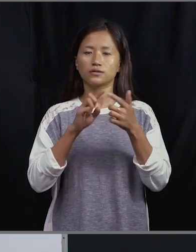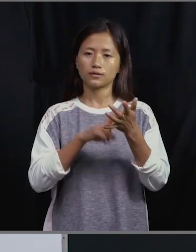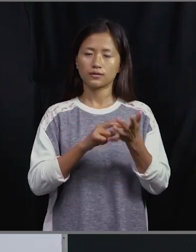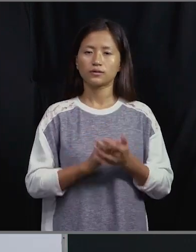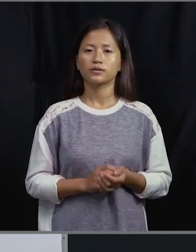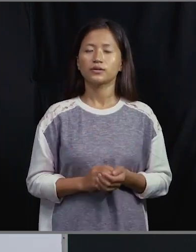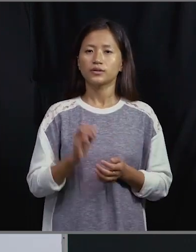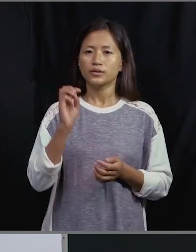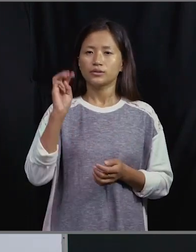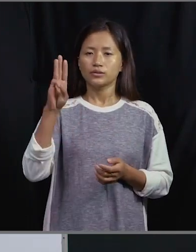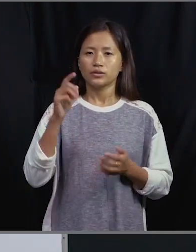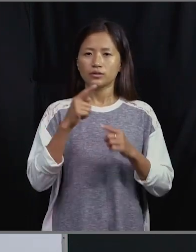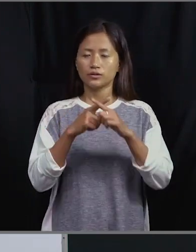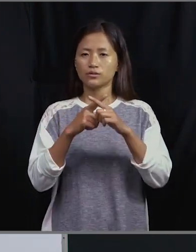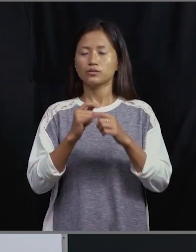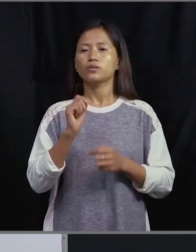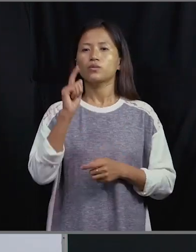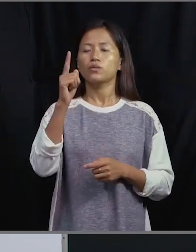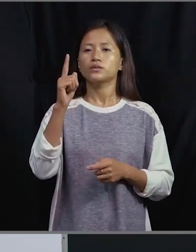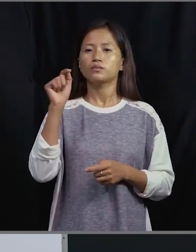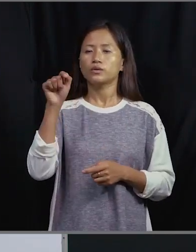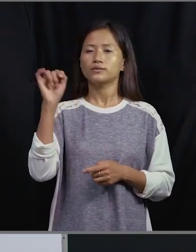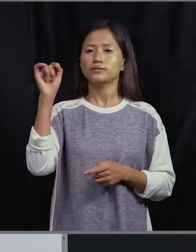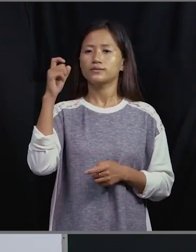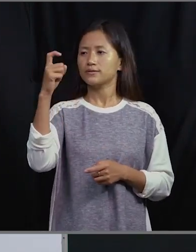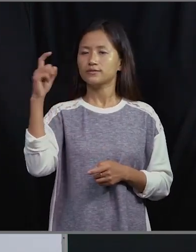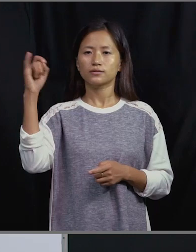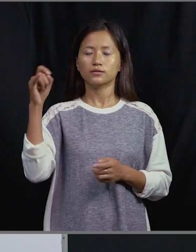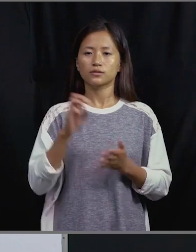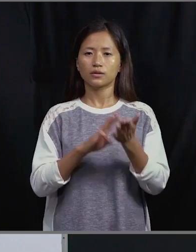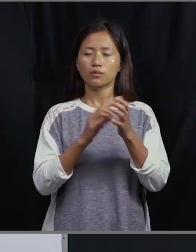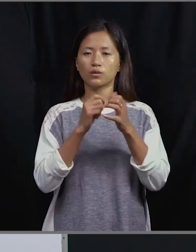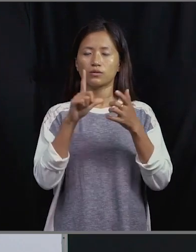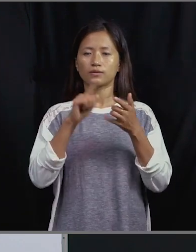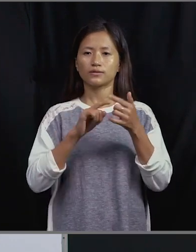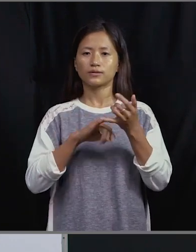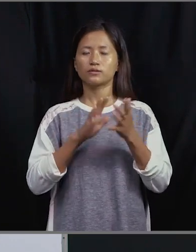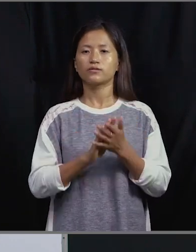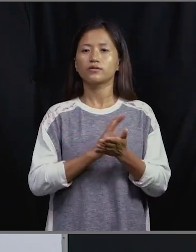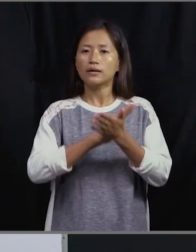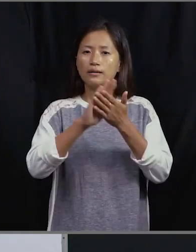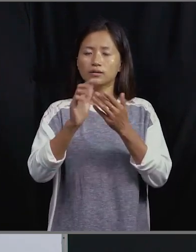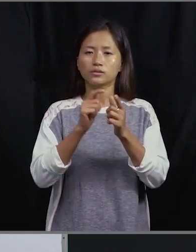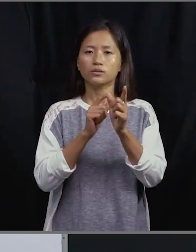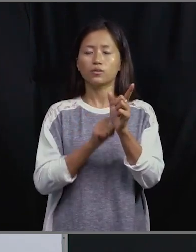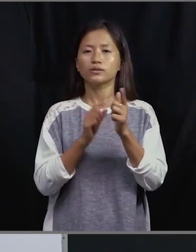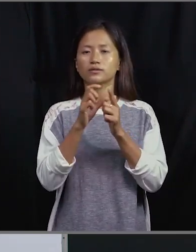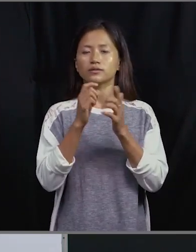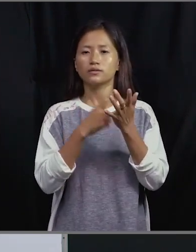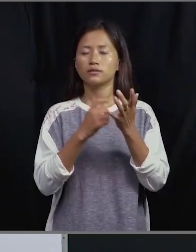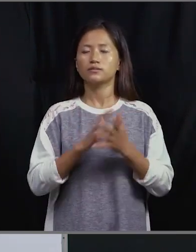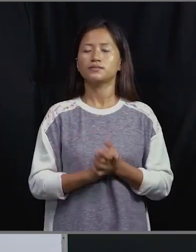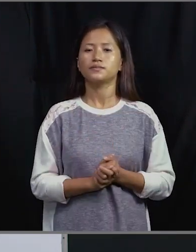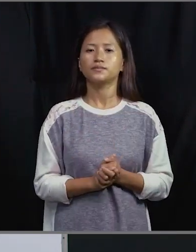3 into 1.76 moles of hydrogen. So